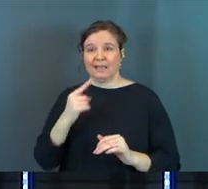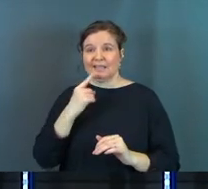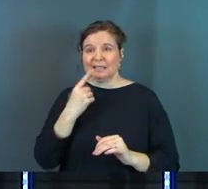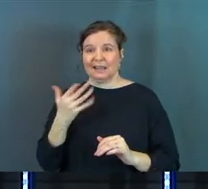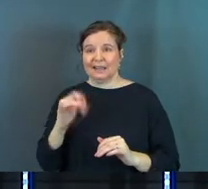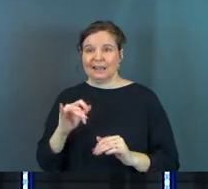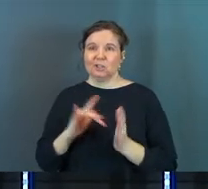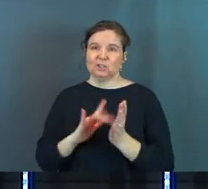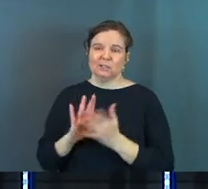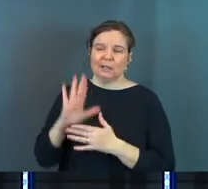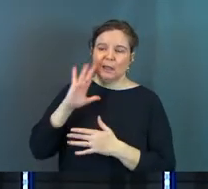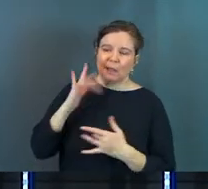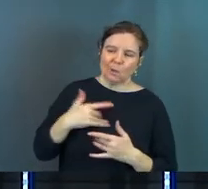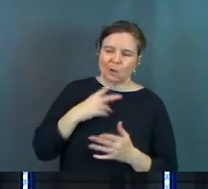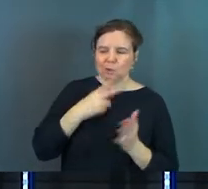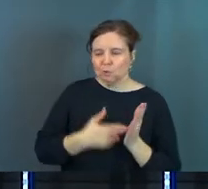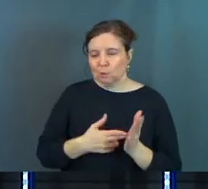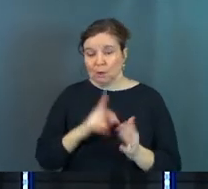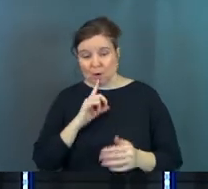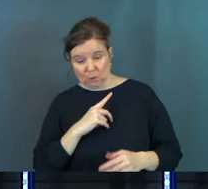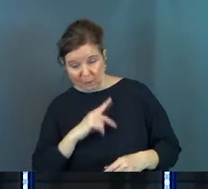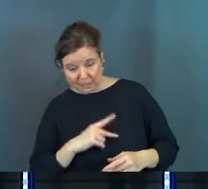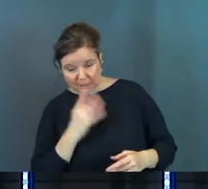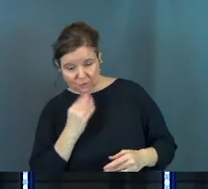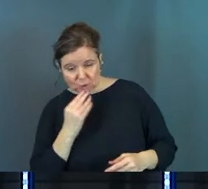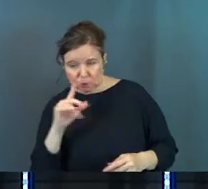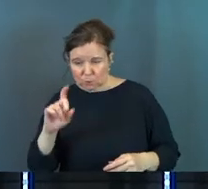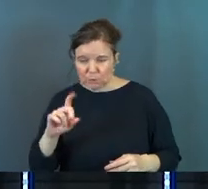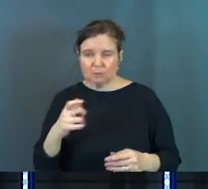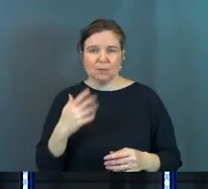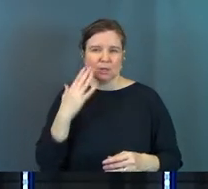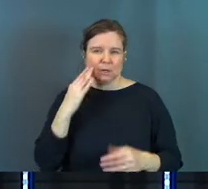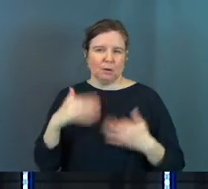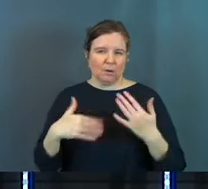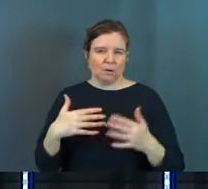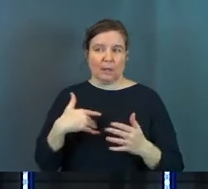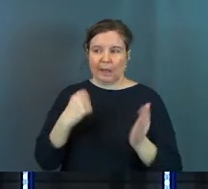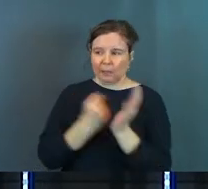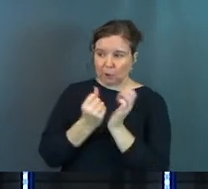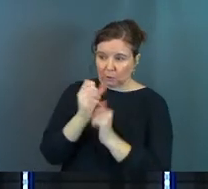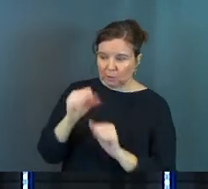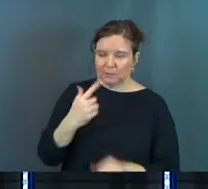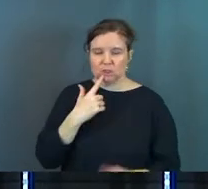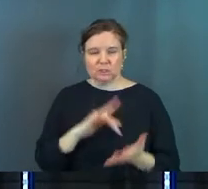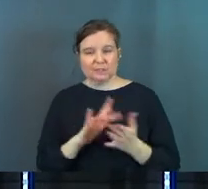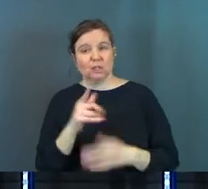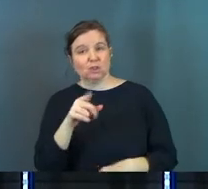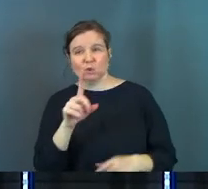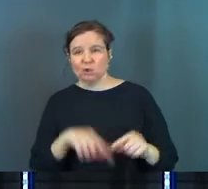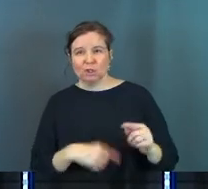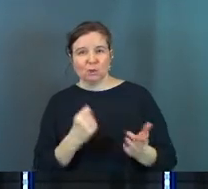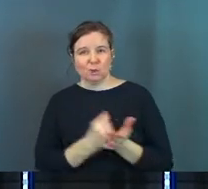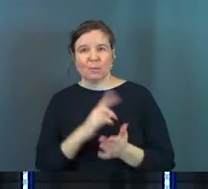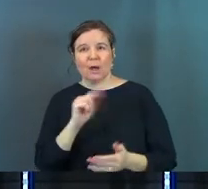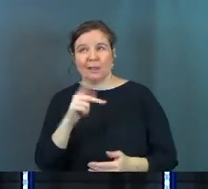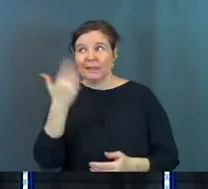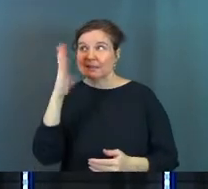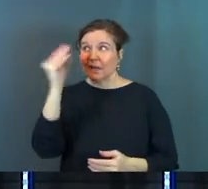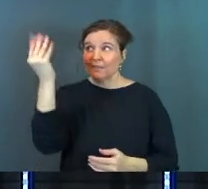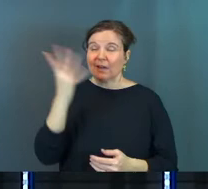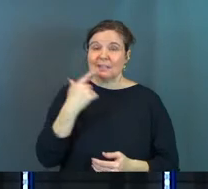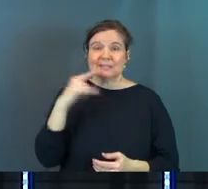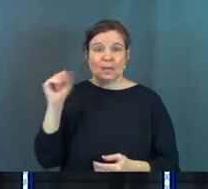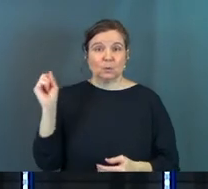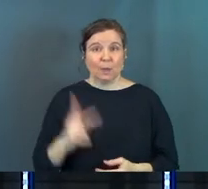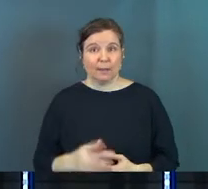says things like, Jesus, hey, what is truth? And he says, are you the king of the Jews? And you know I could crucify you. And Jesus says, you couldn't crucify me unless God the